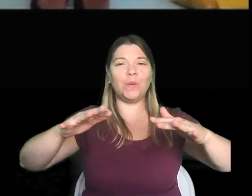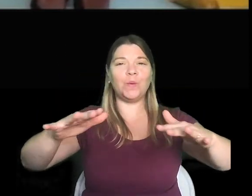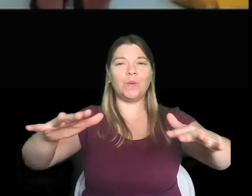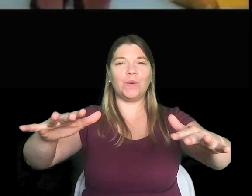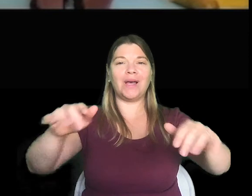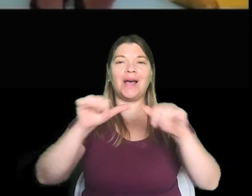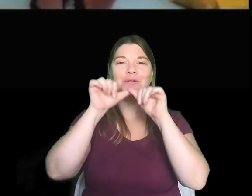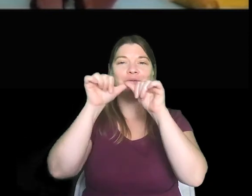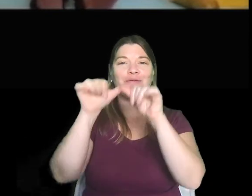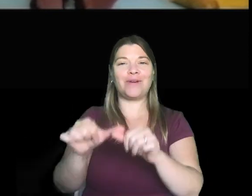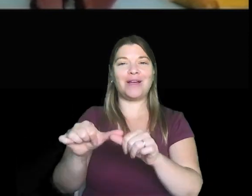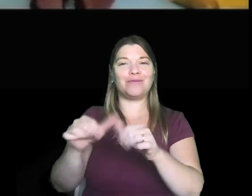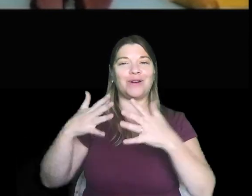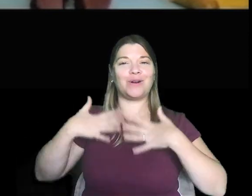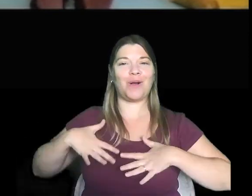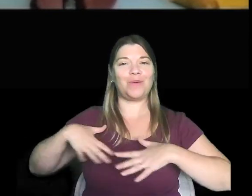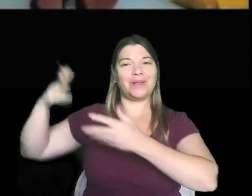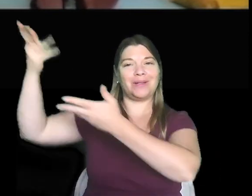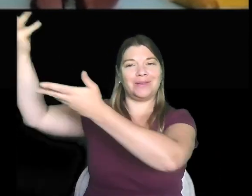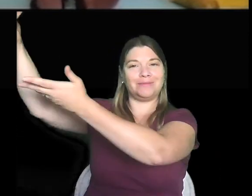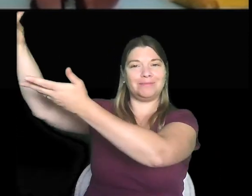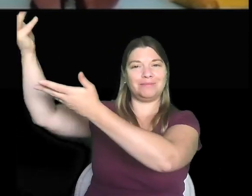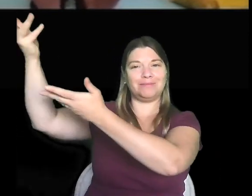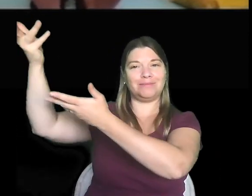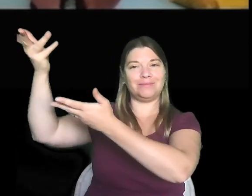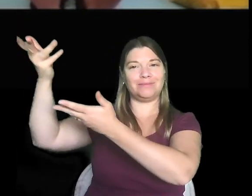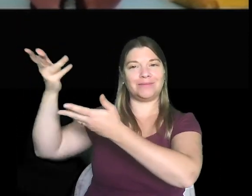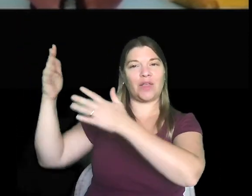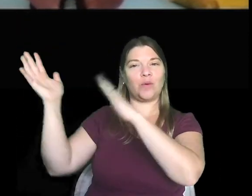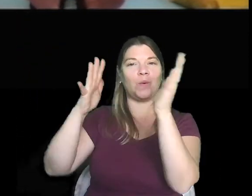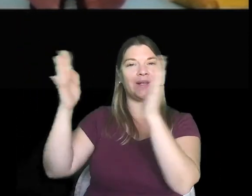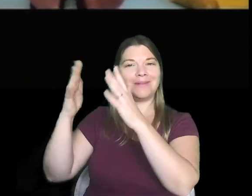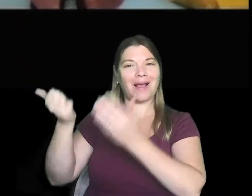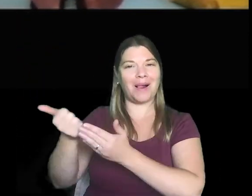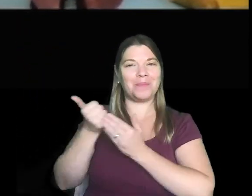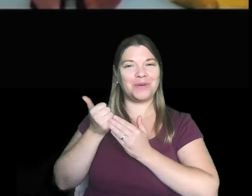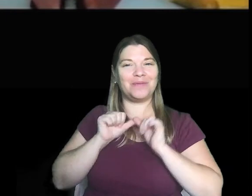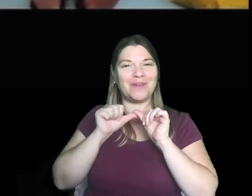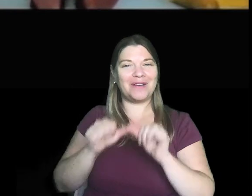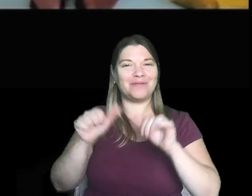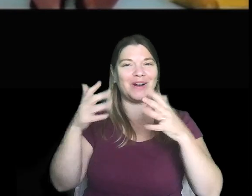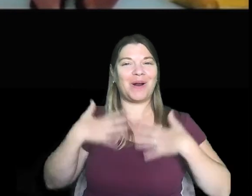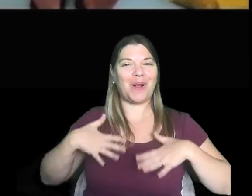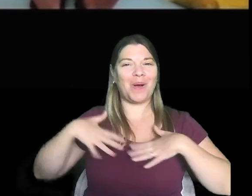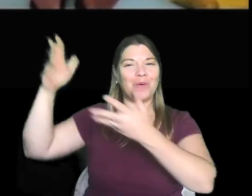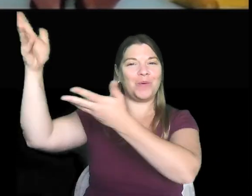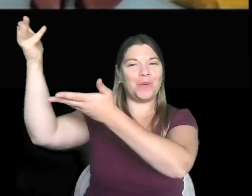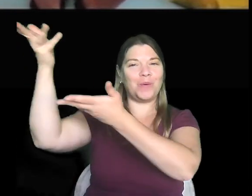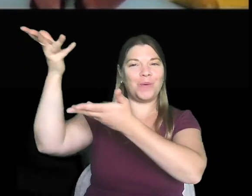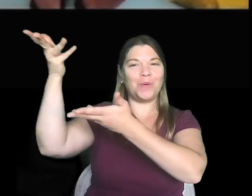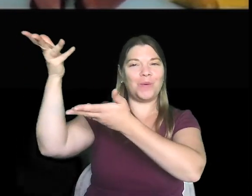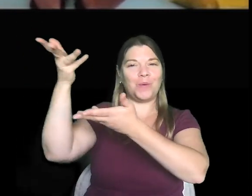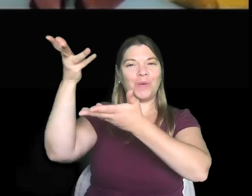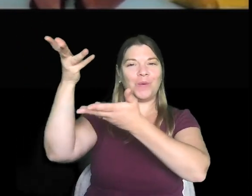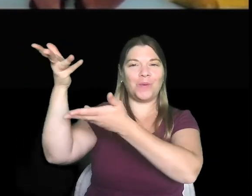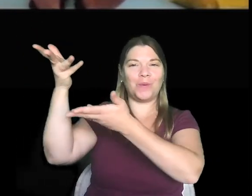above, delivered by the soft air above us. Can you see it? Alice and Linzy look